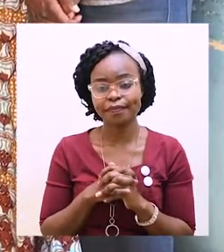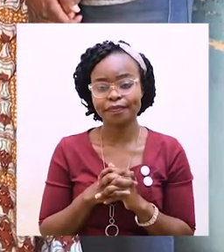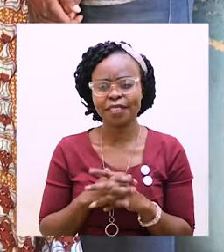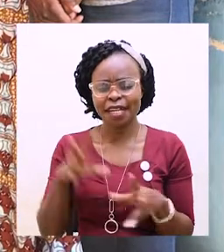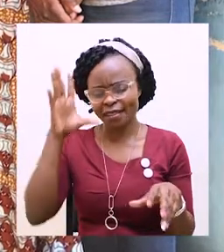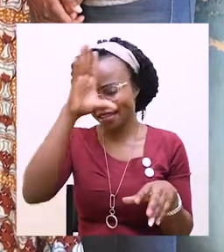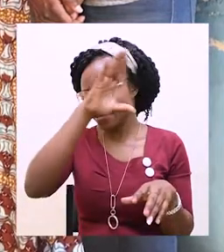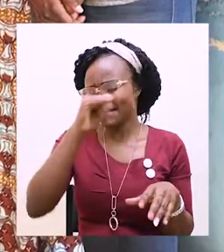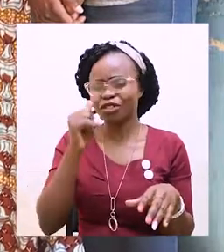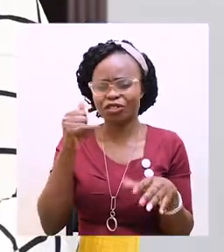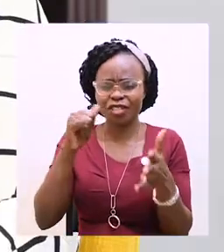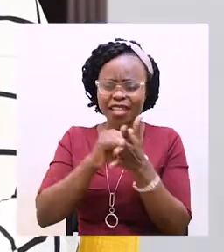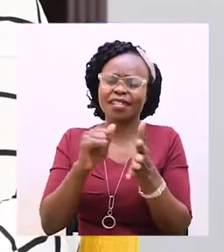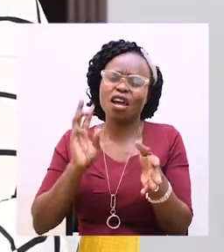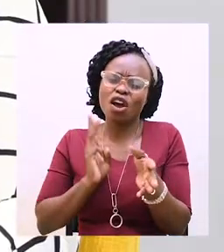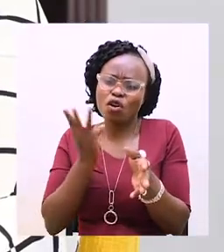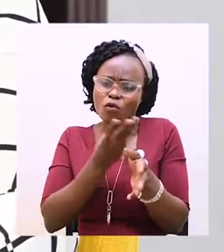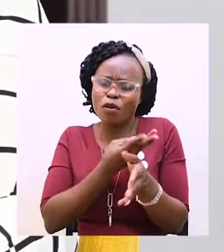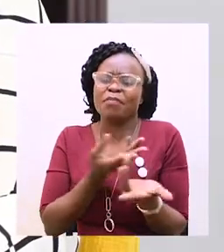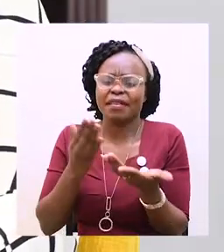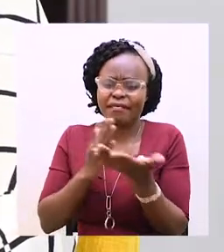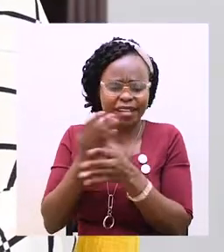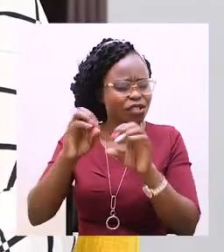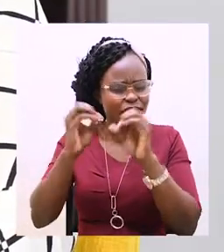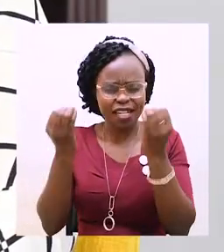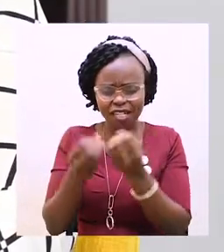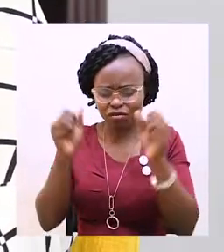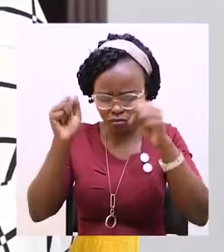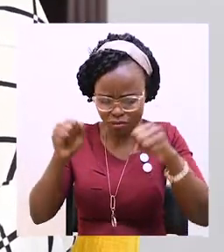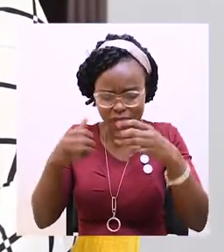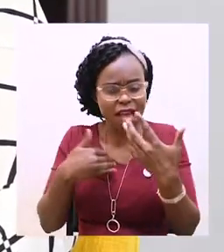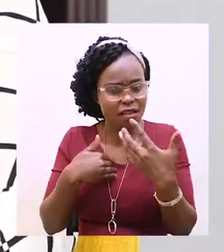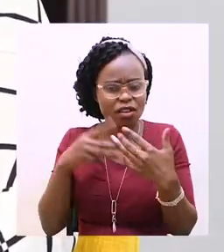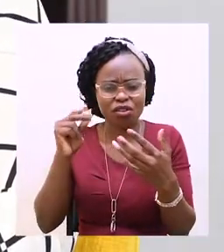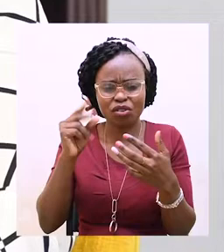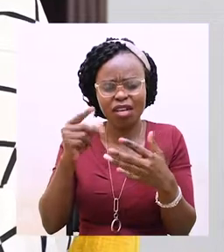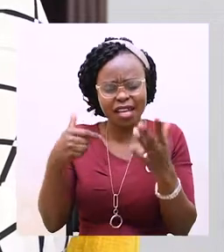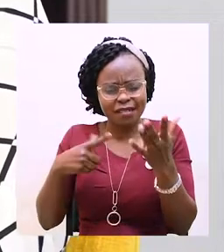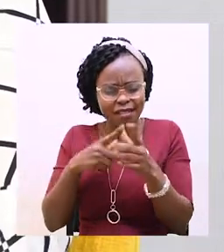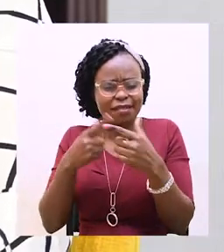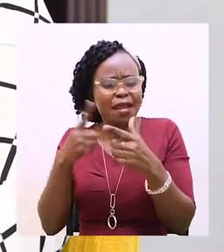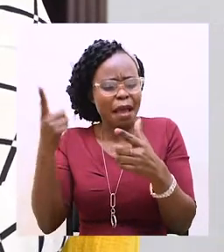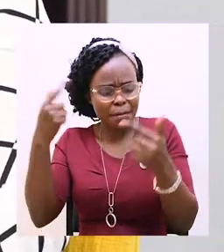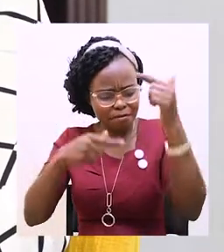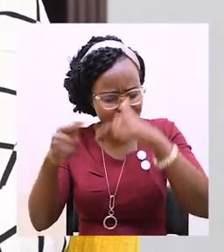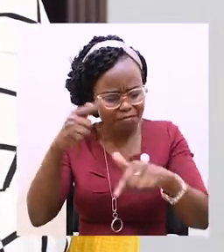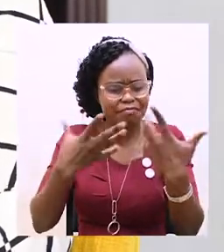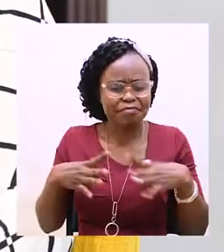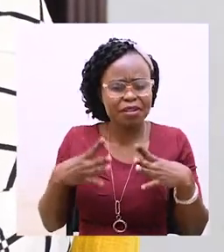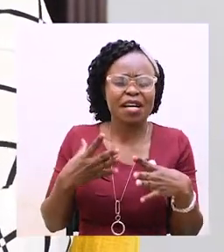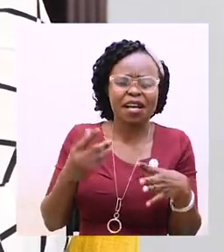The assumption going in is that women rights organizations are capacity-less, and so people go in assuming that they need to do all these things